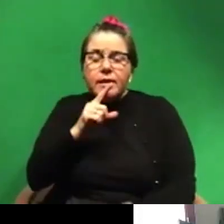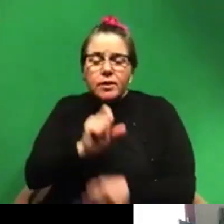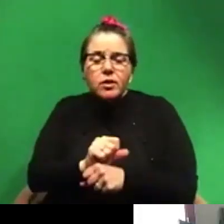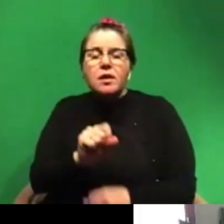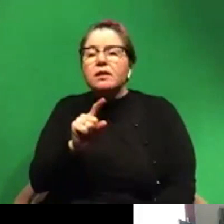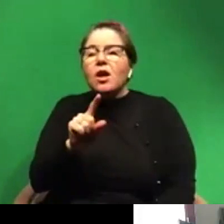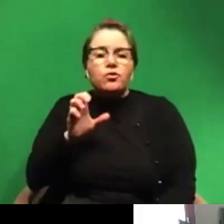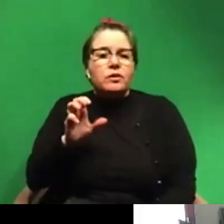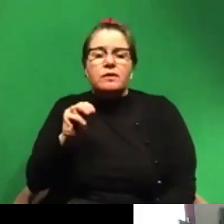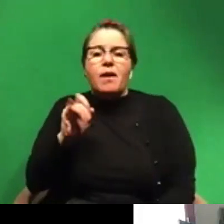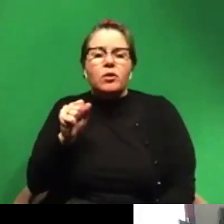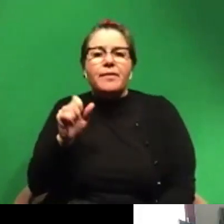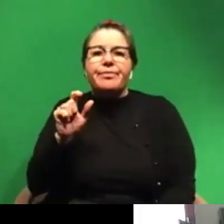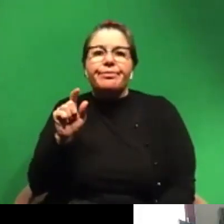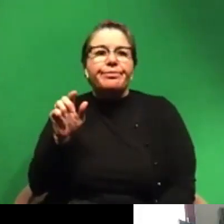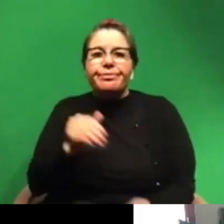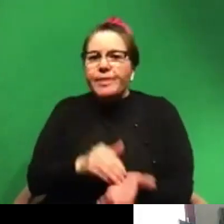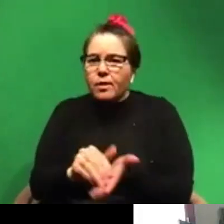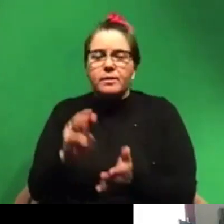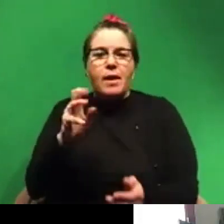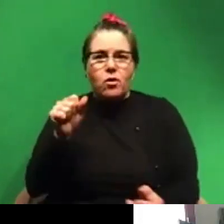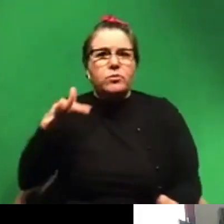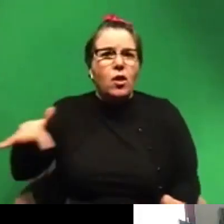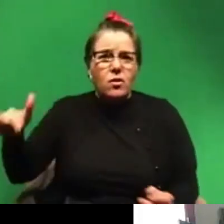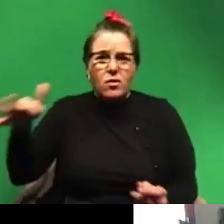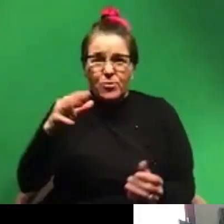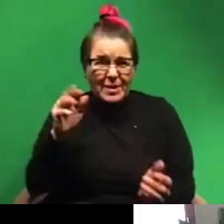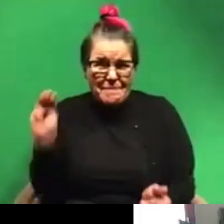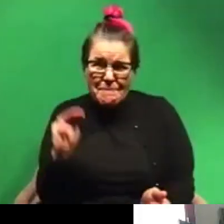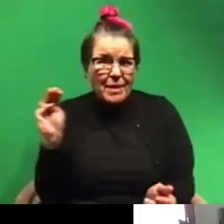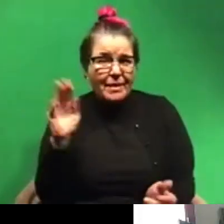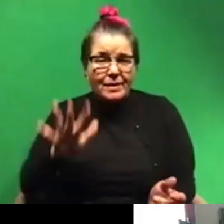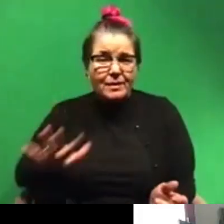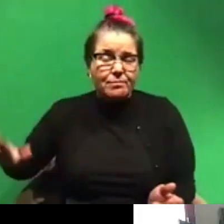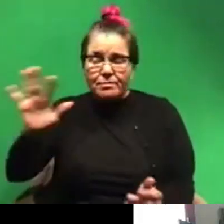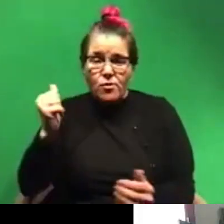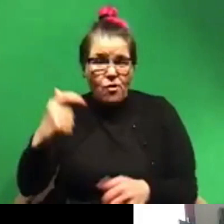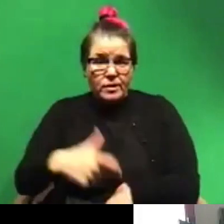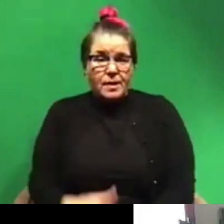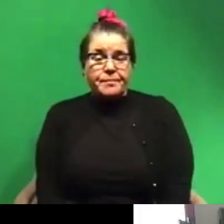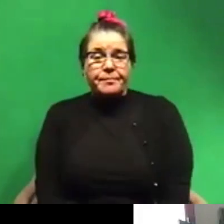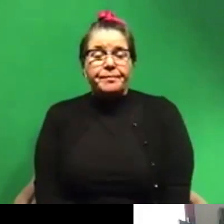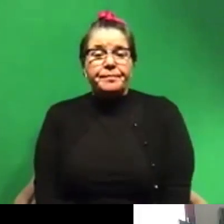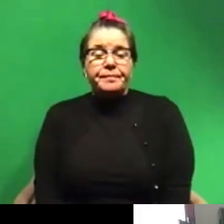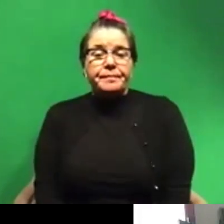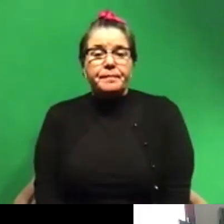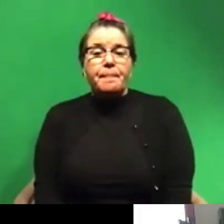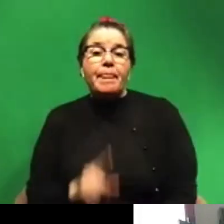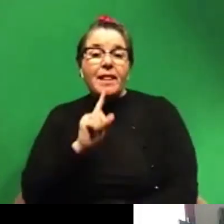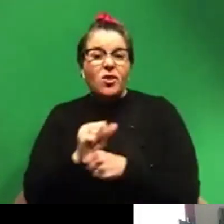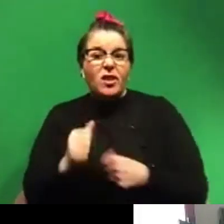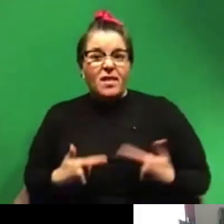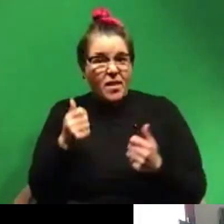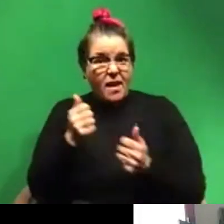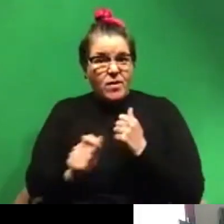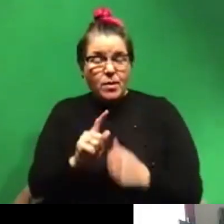of microbes, thousands of microbes around us, millions of microbes around us at all times. So they literally live everywhere. They even